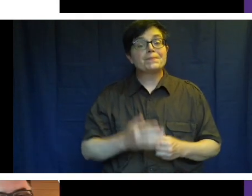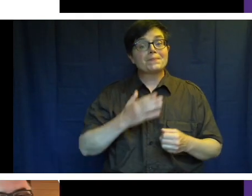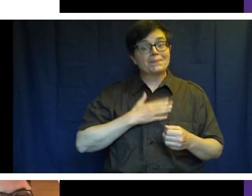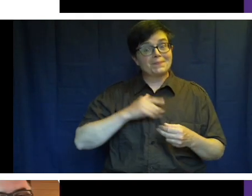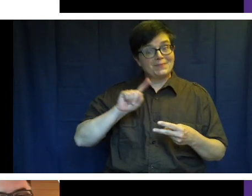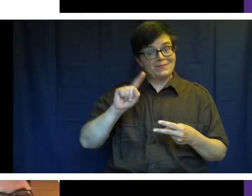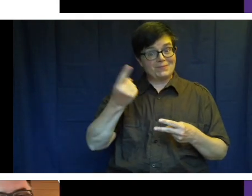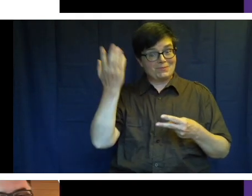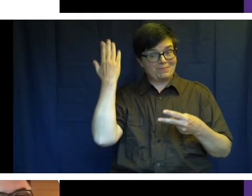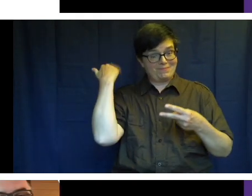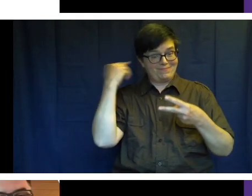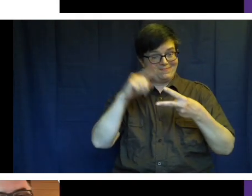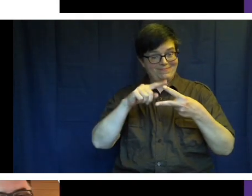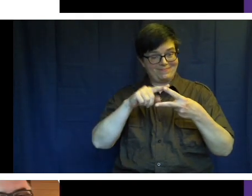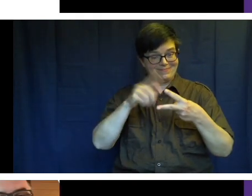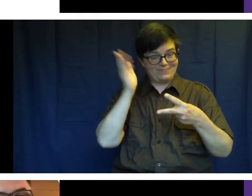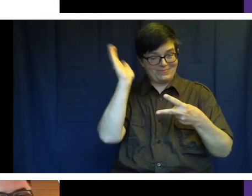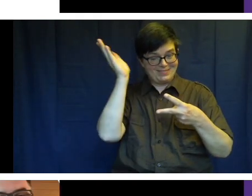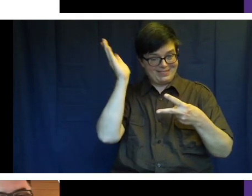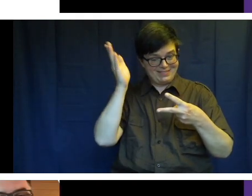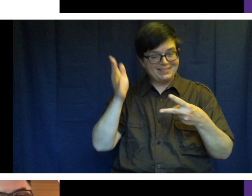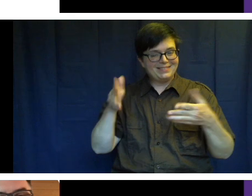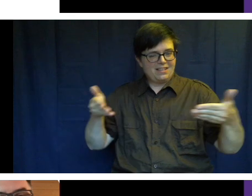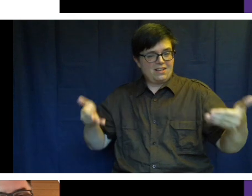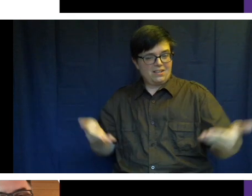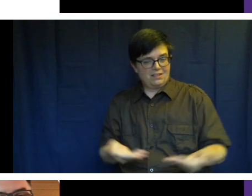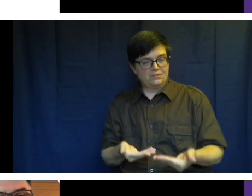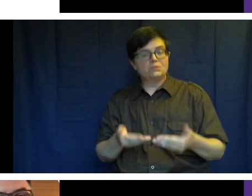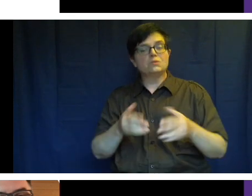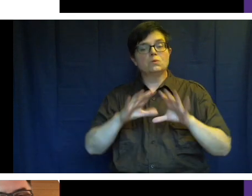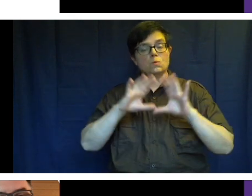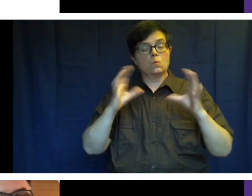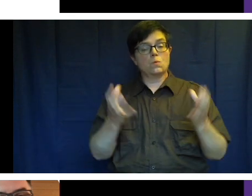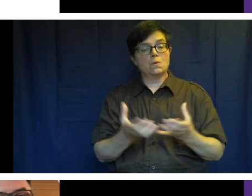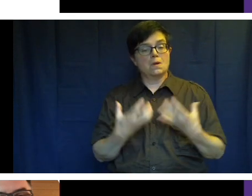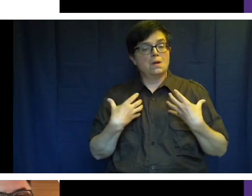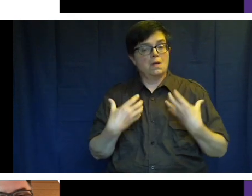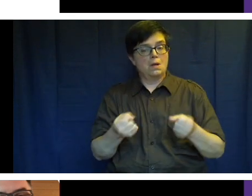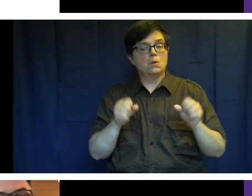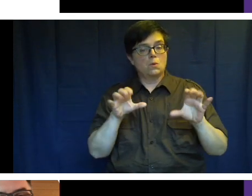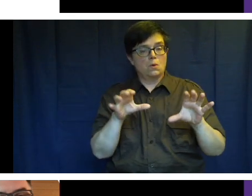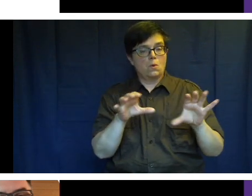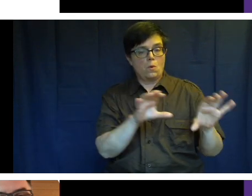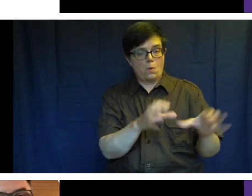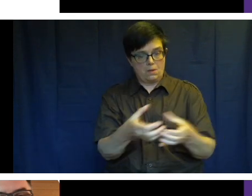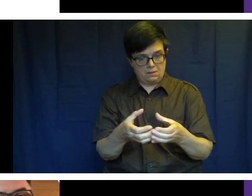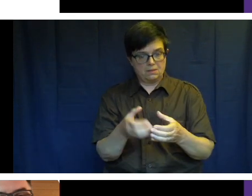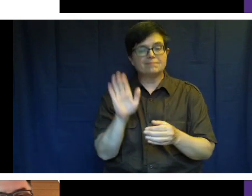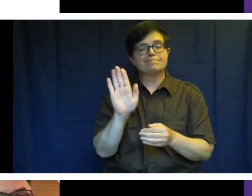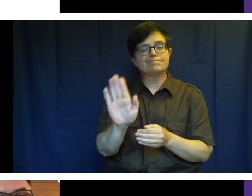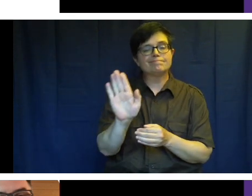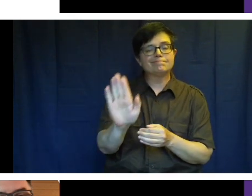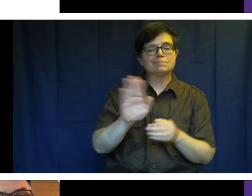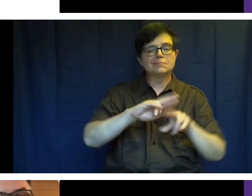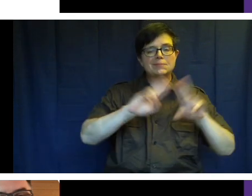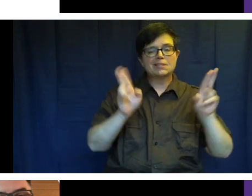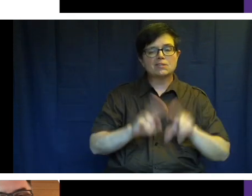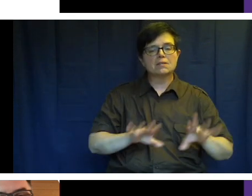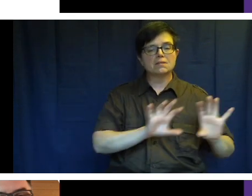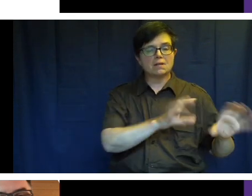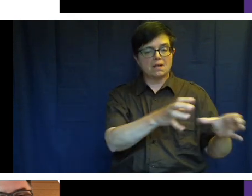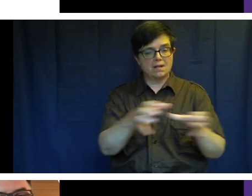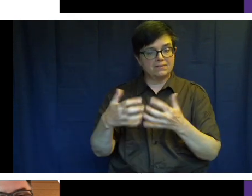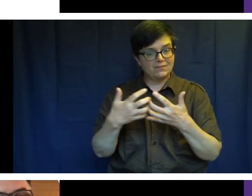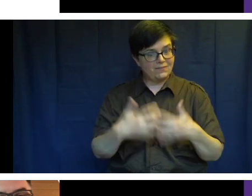In case you have not yet seen our first part, the beginner's guide to the World Health